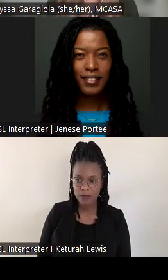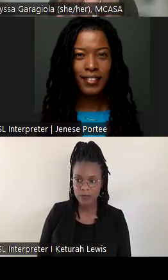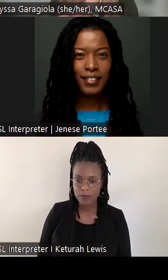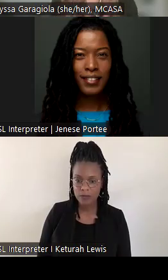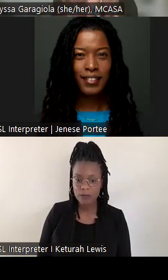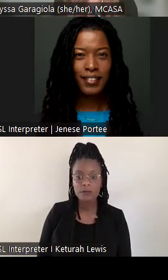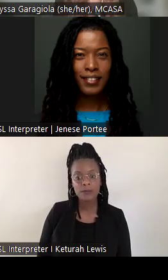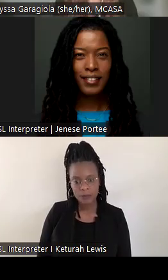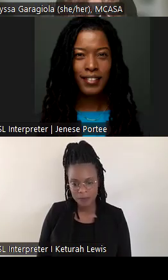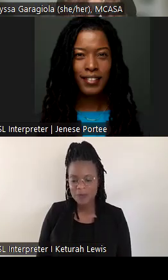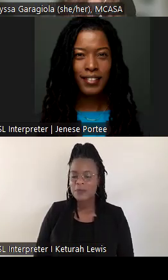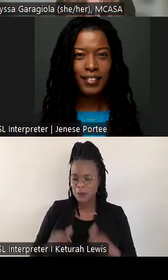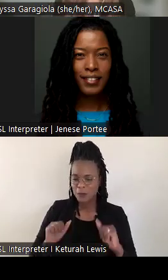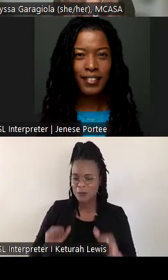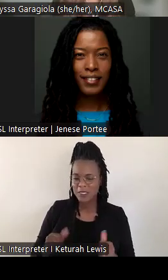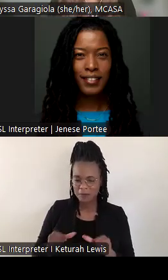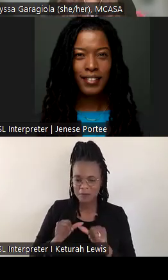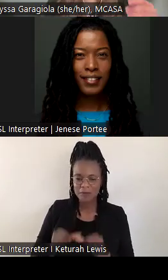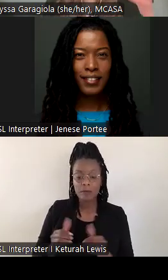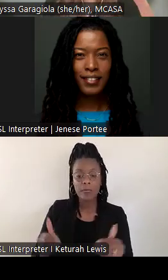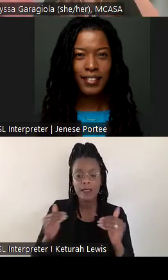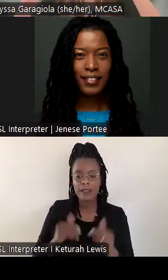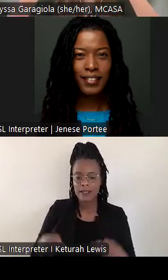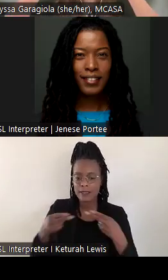All right, well, we can move on to the next slide then, and feel